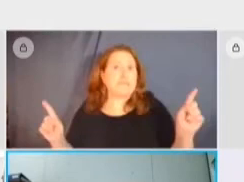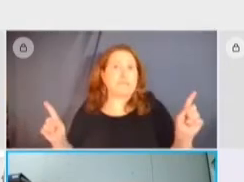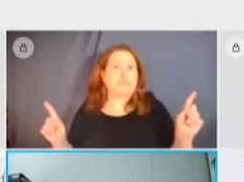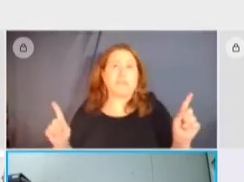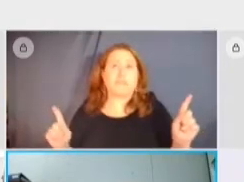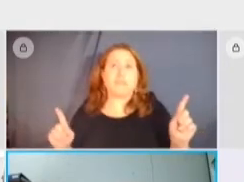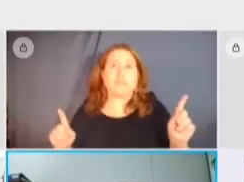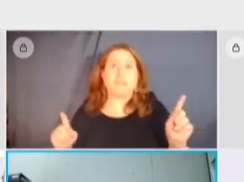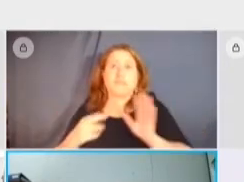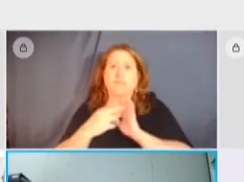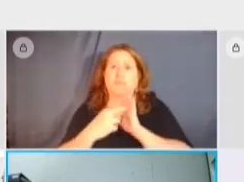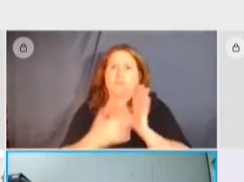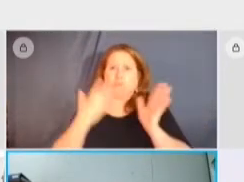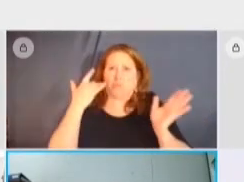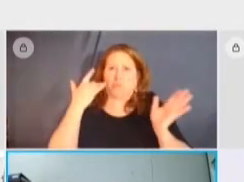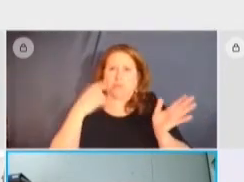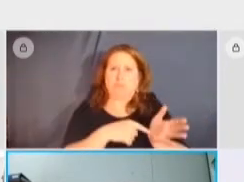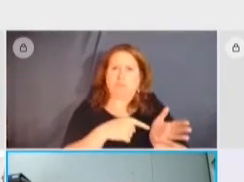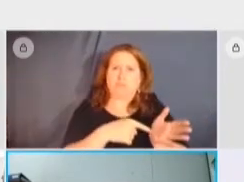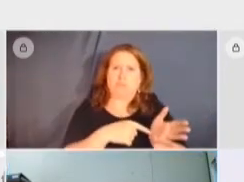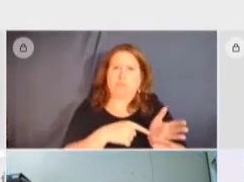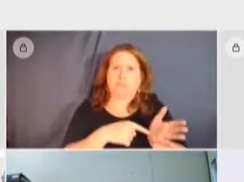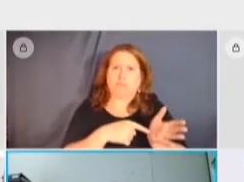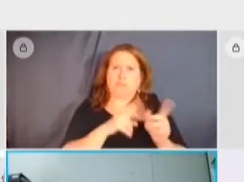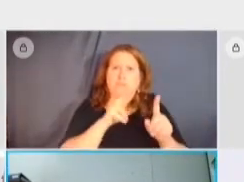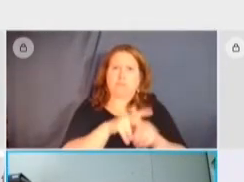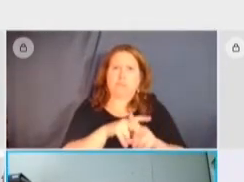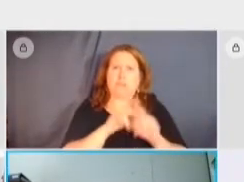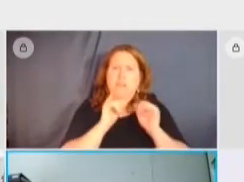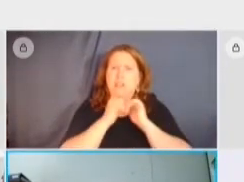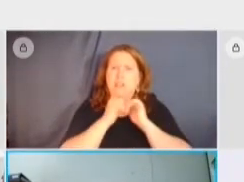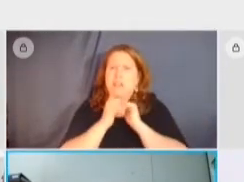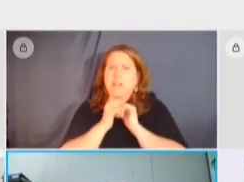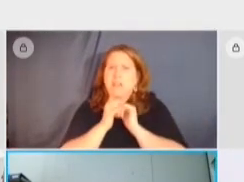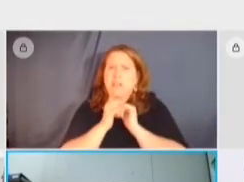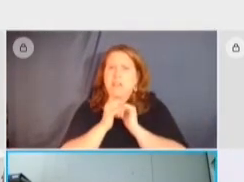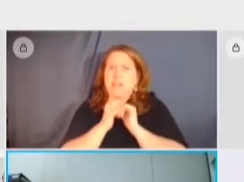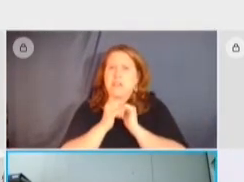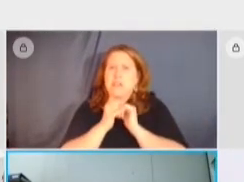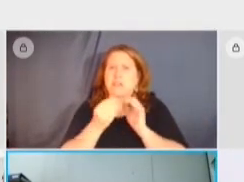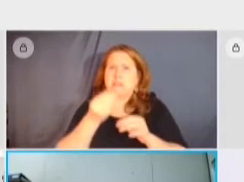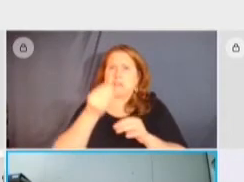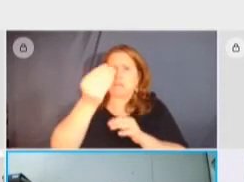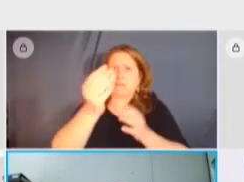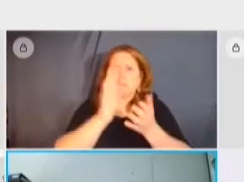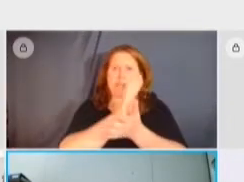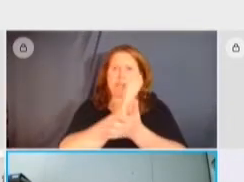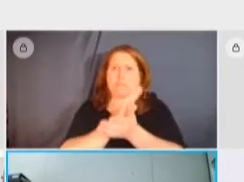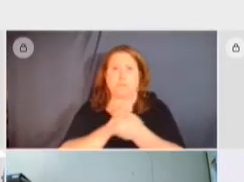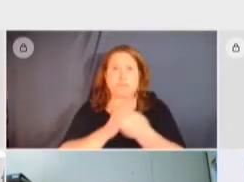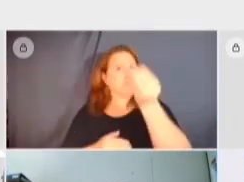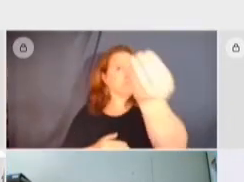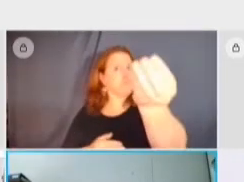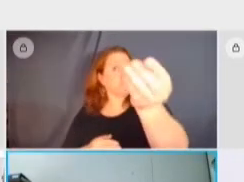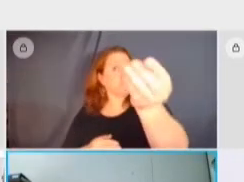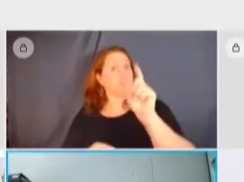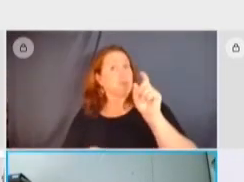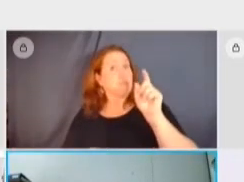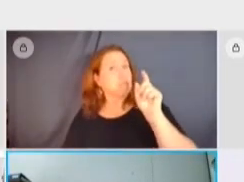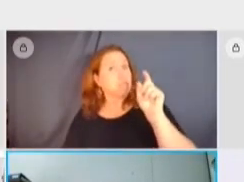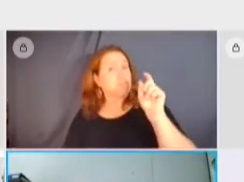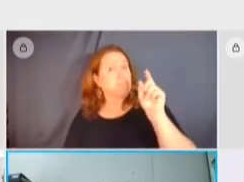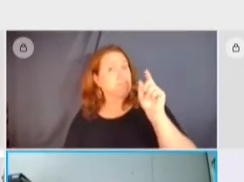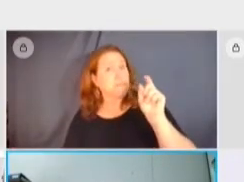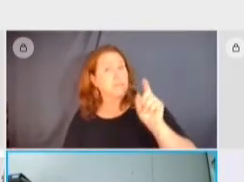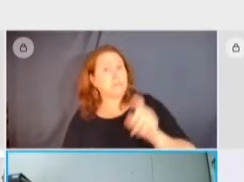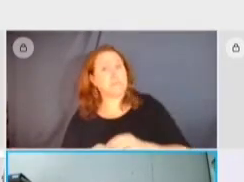operational status, we did provide a document to them, and then we went over the concepts